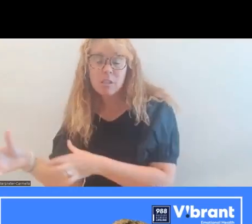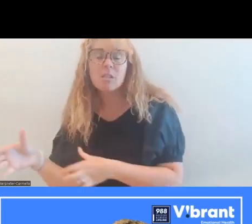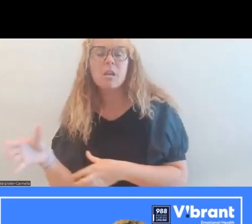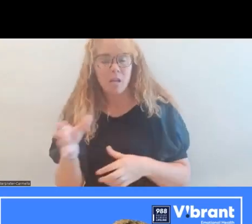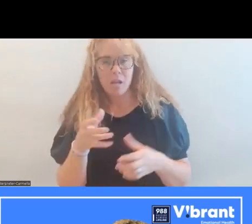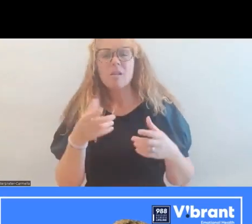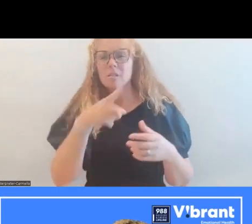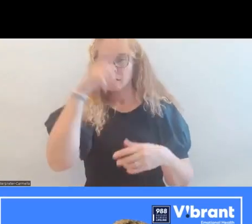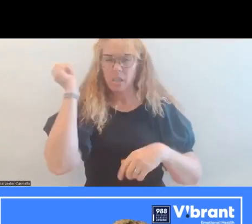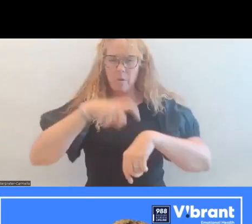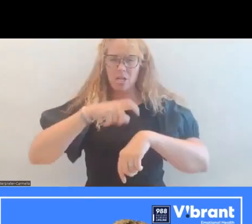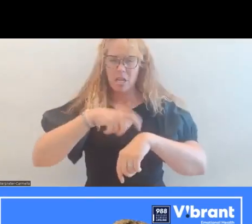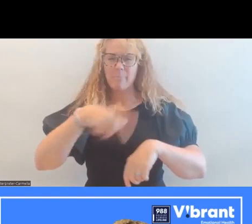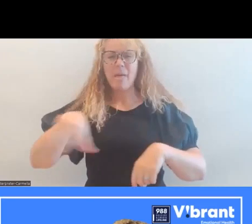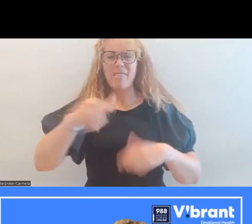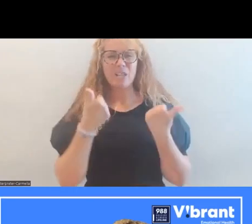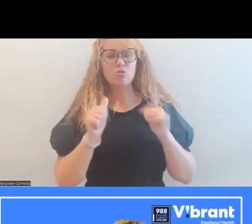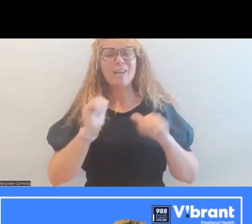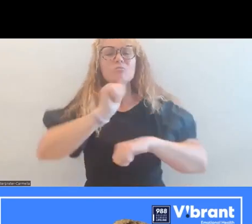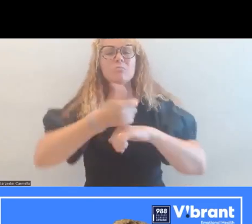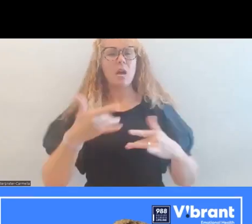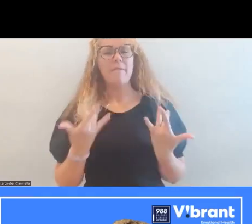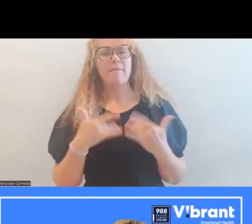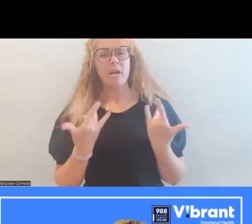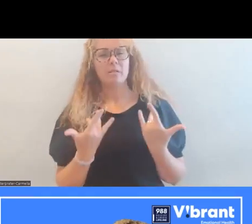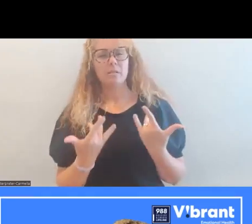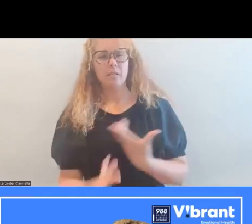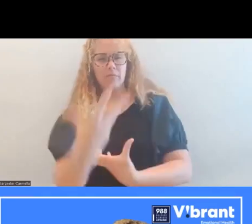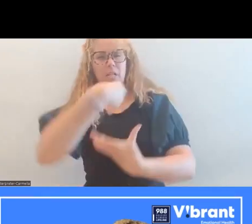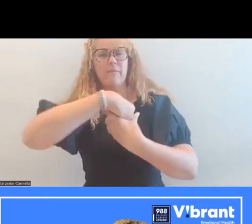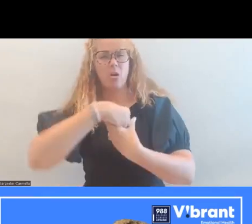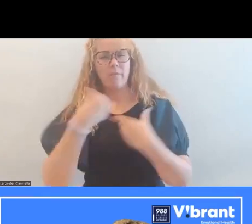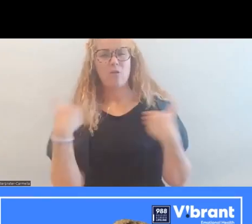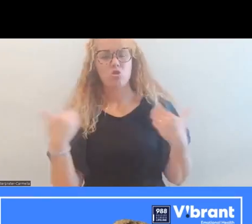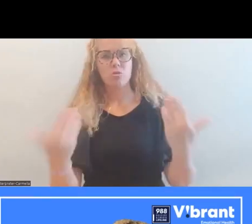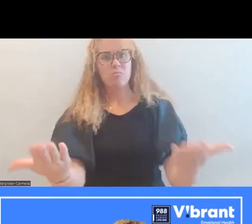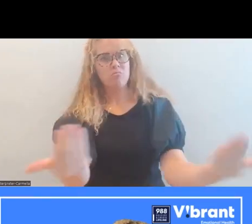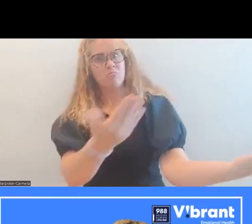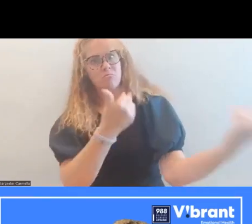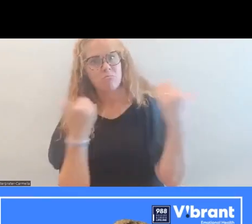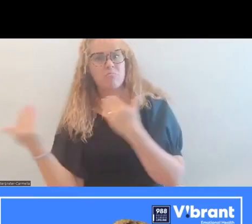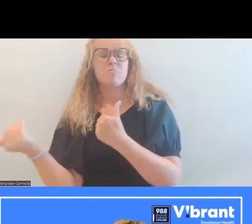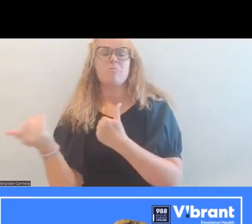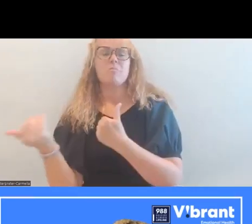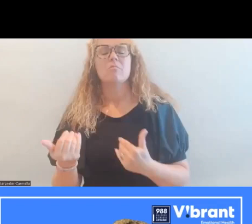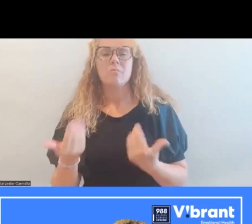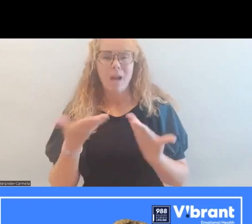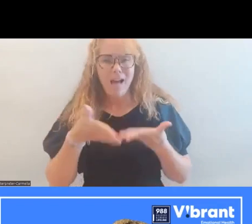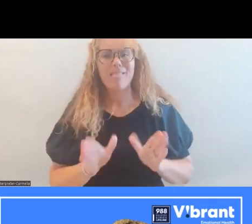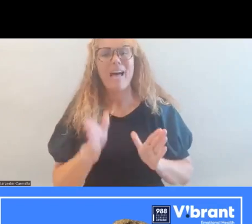the summers, they try to do events that involve the youth, bring them out and let them